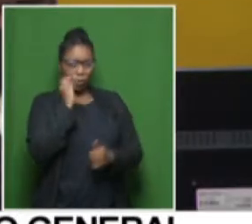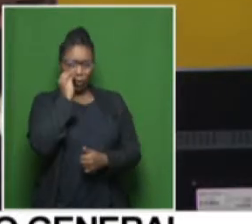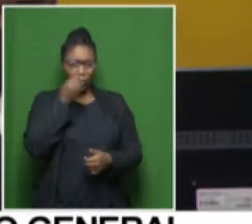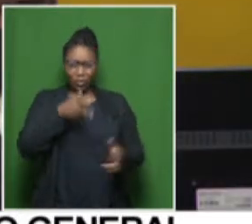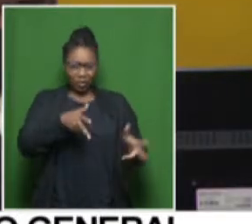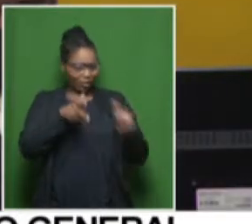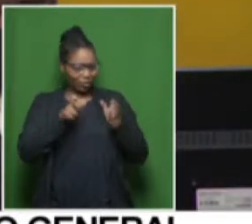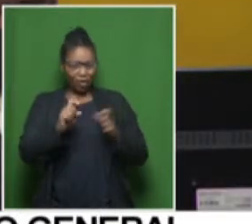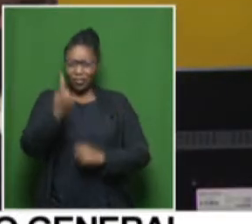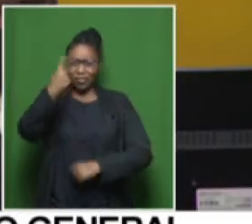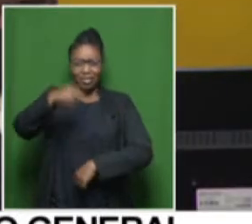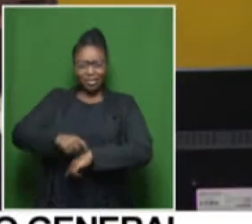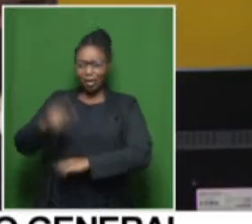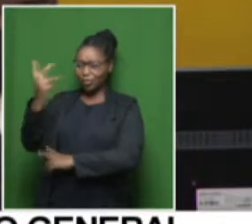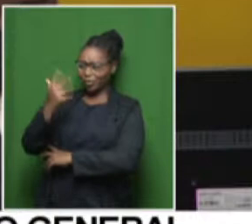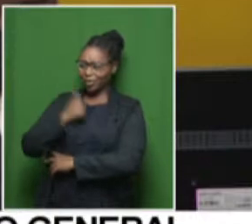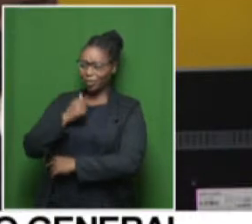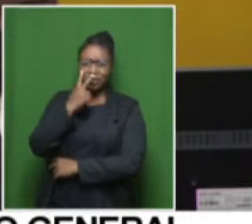be generous.